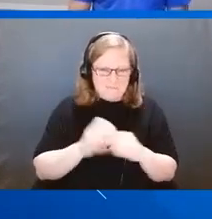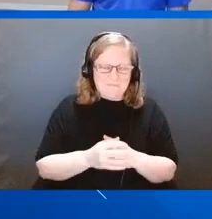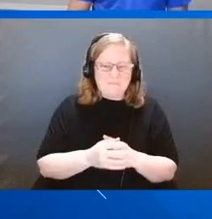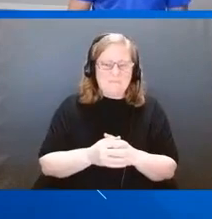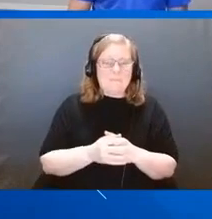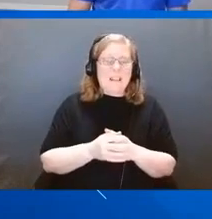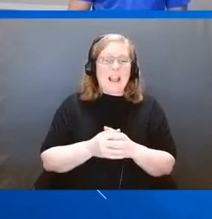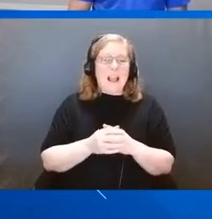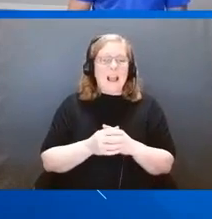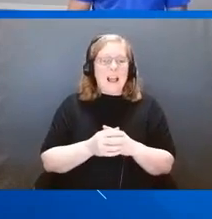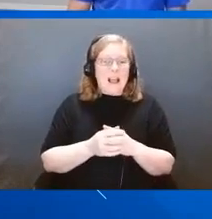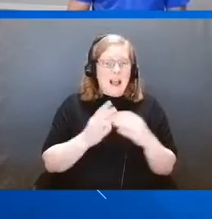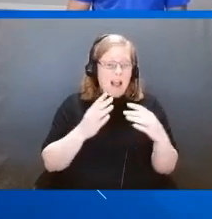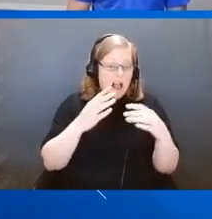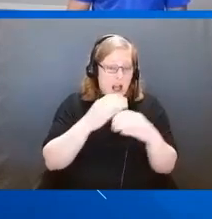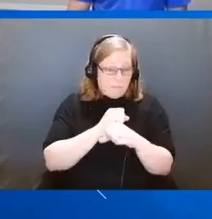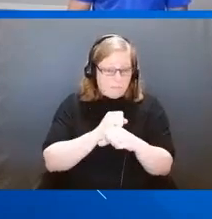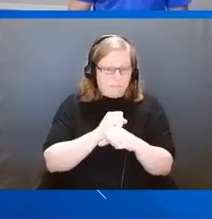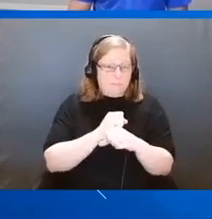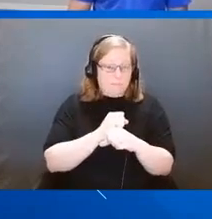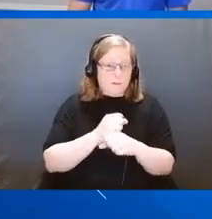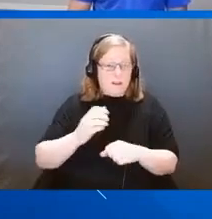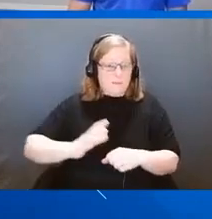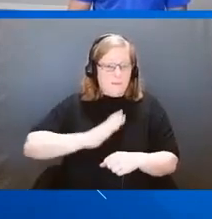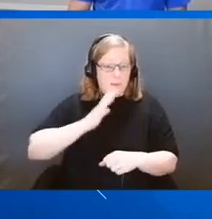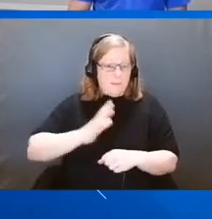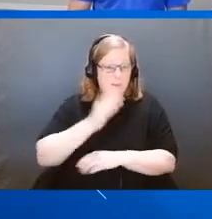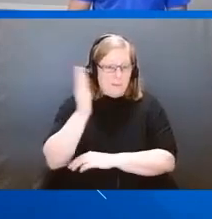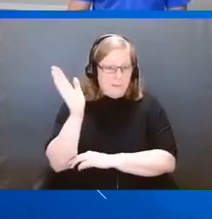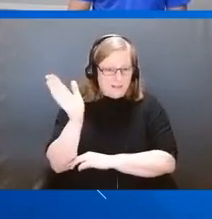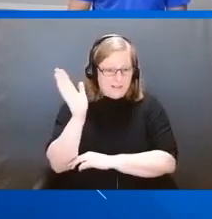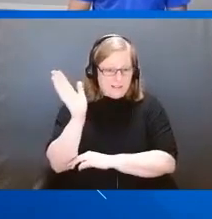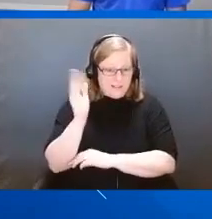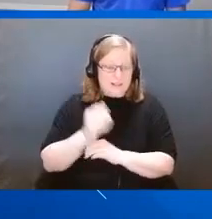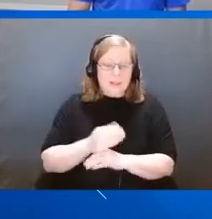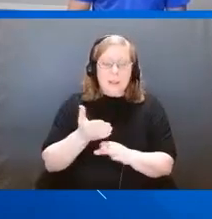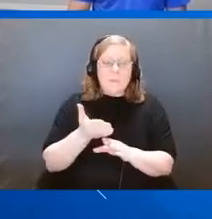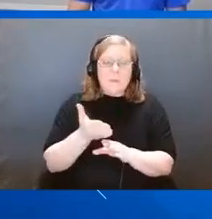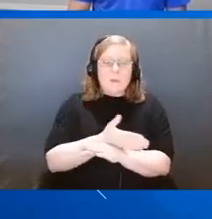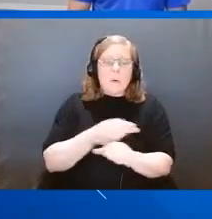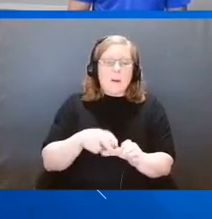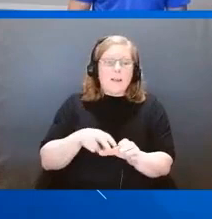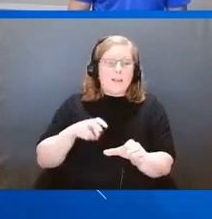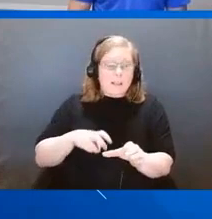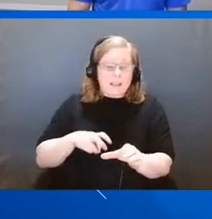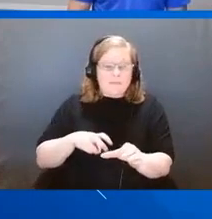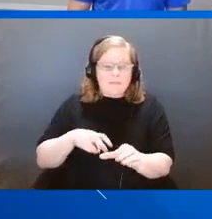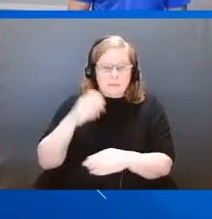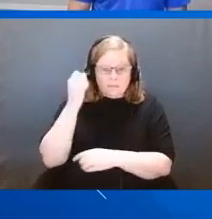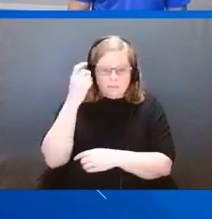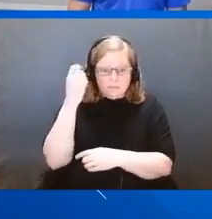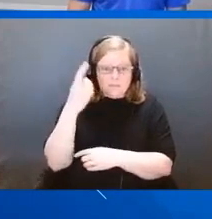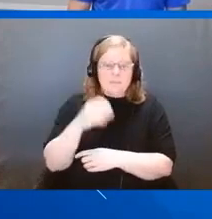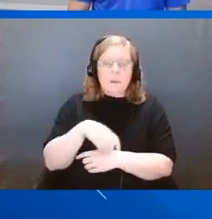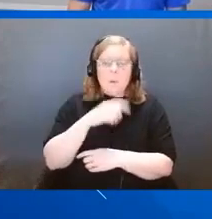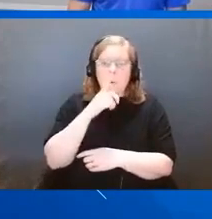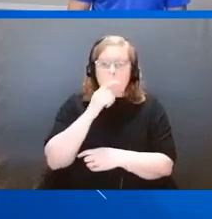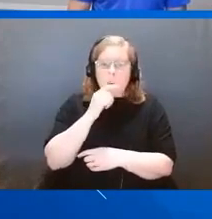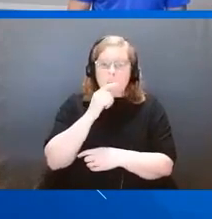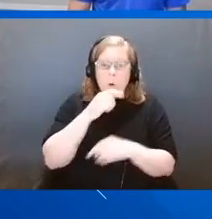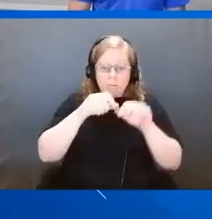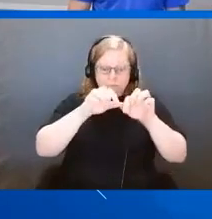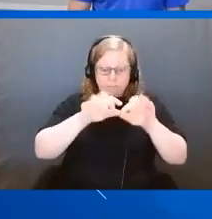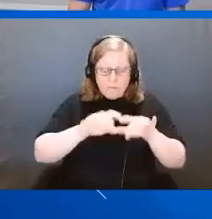the formal part of our presentation. One final thing though, before you sign off, Cvent is offering anyone who fills out the form